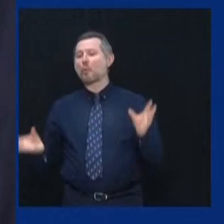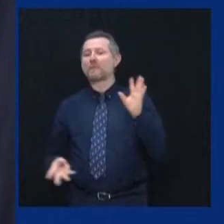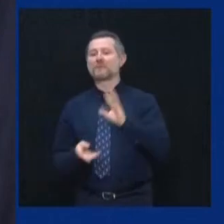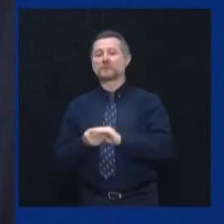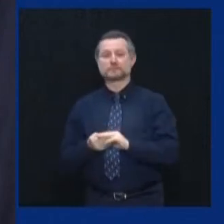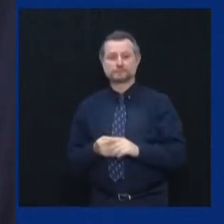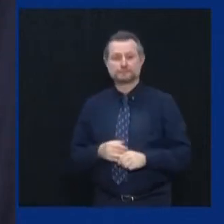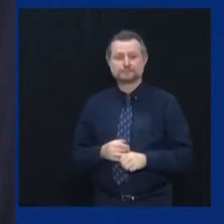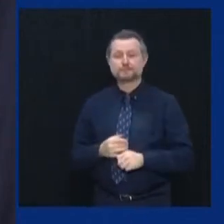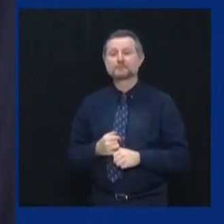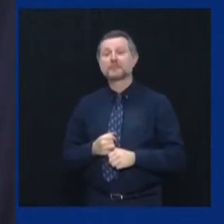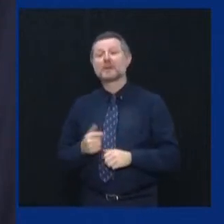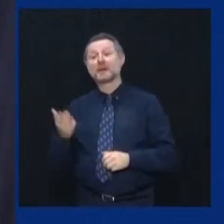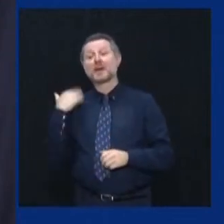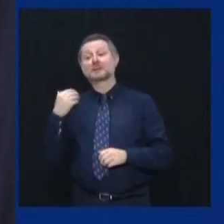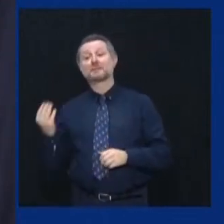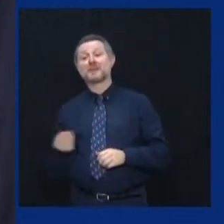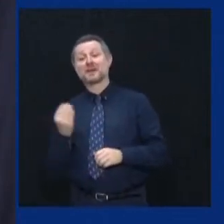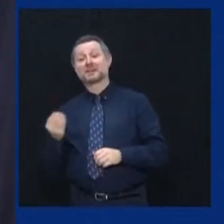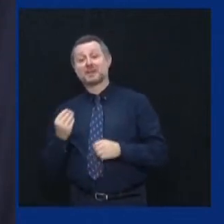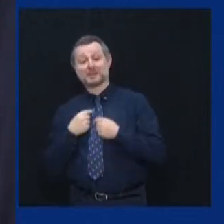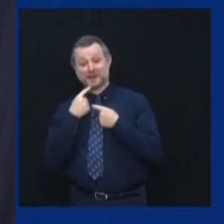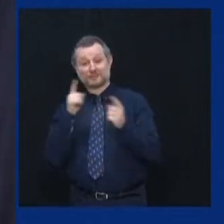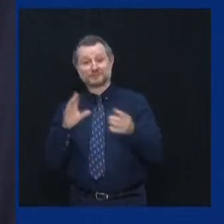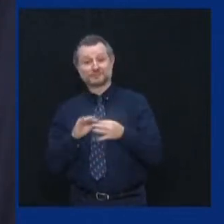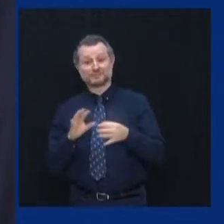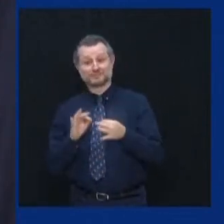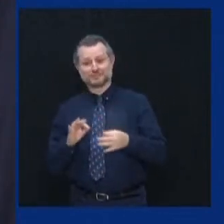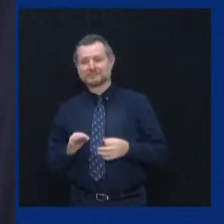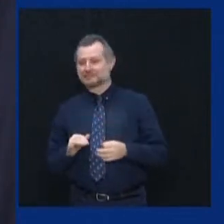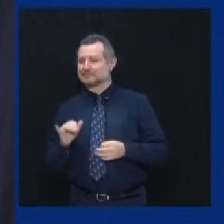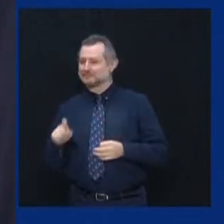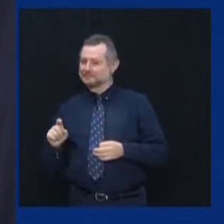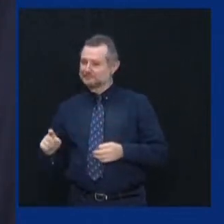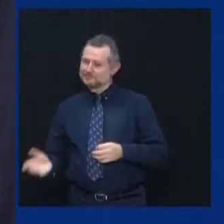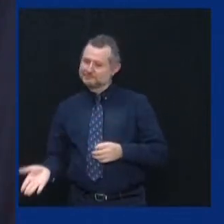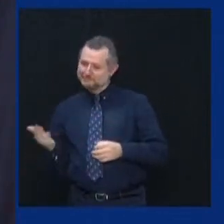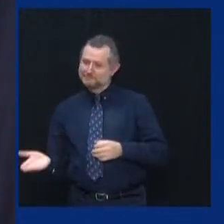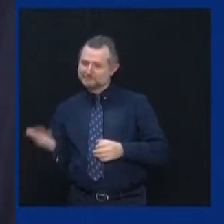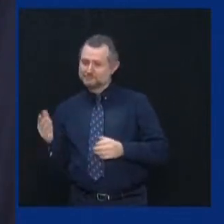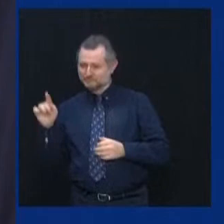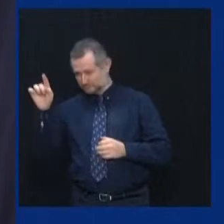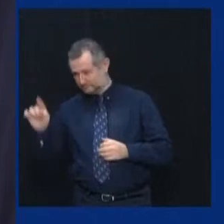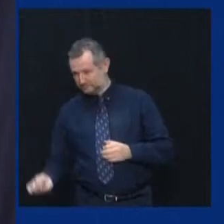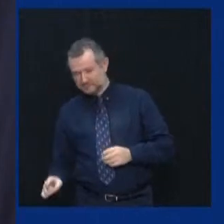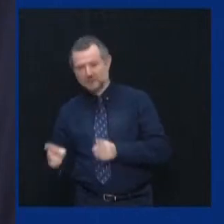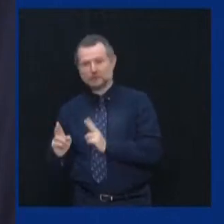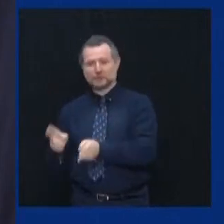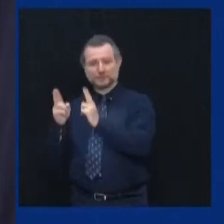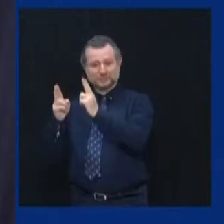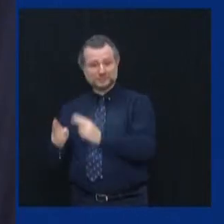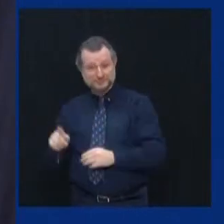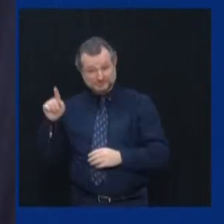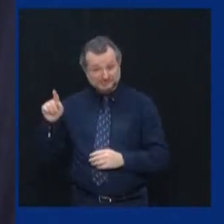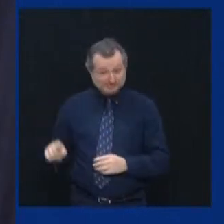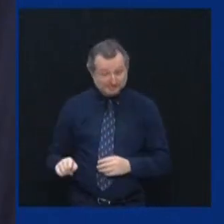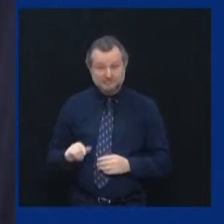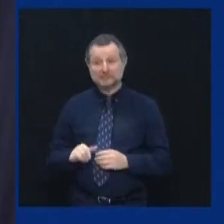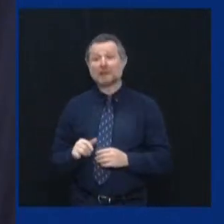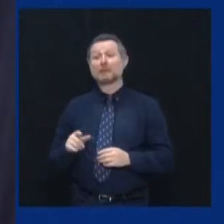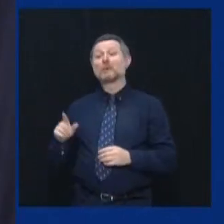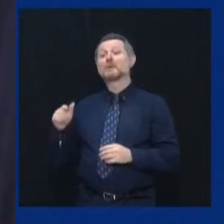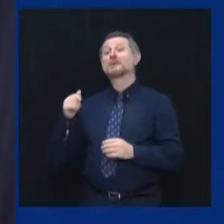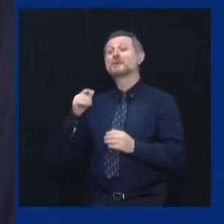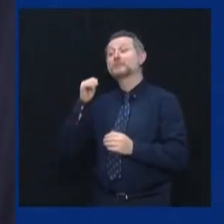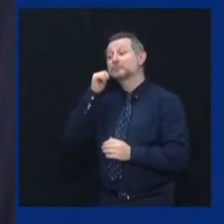on Monday that they had to actually step up, and they went from 10,000 per